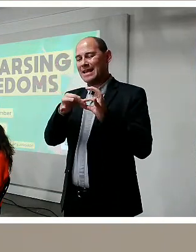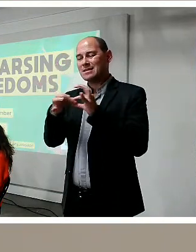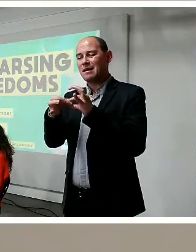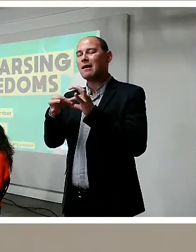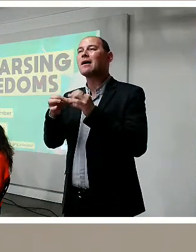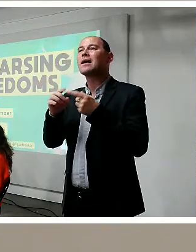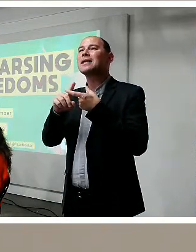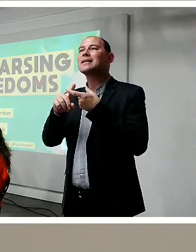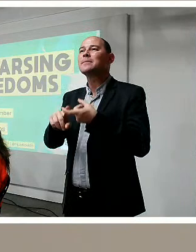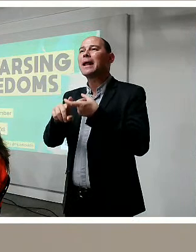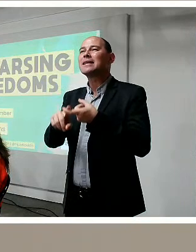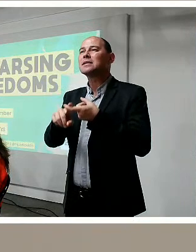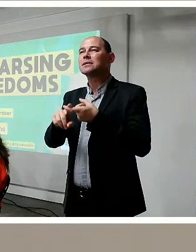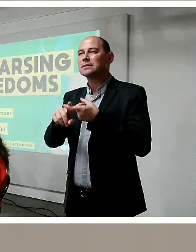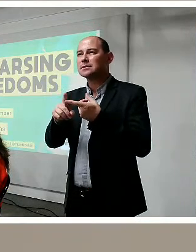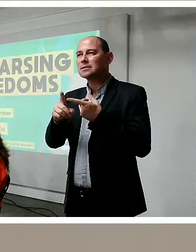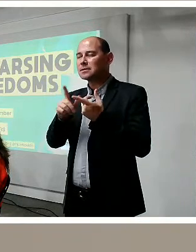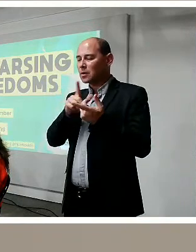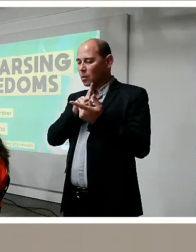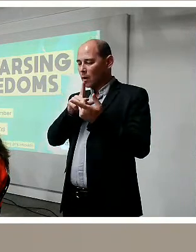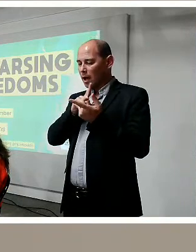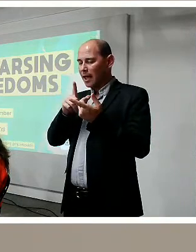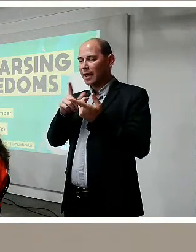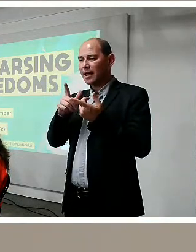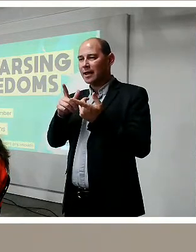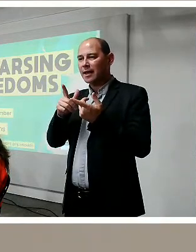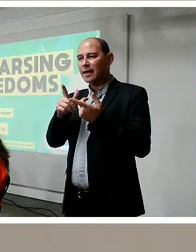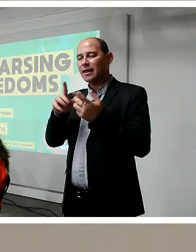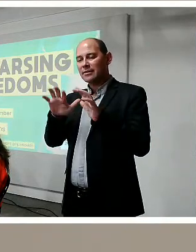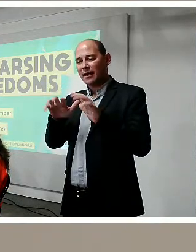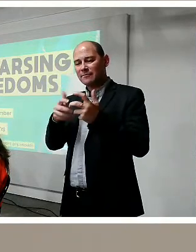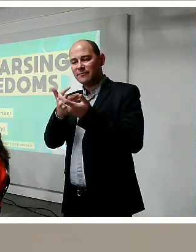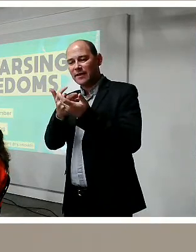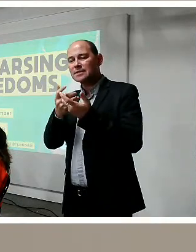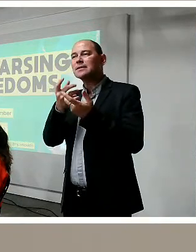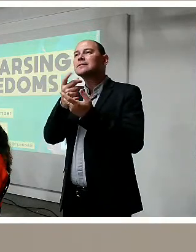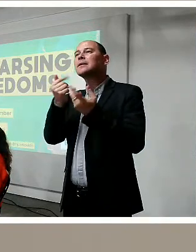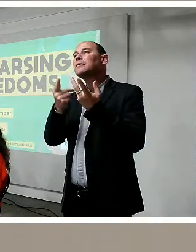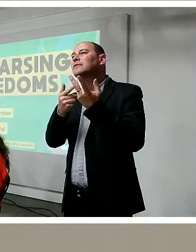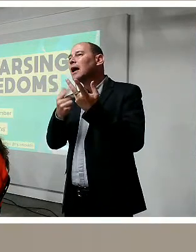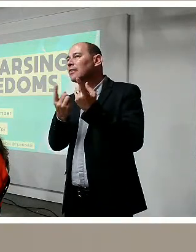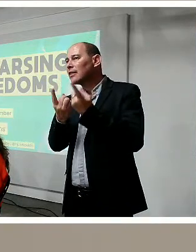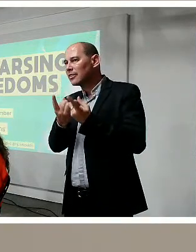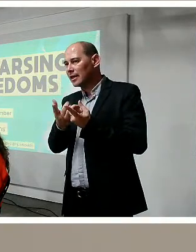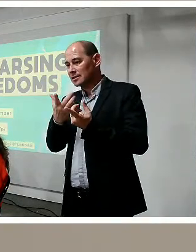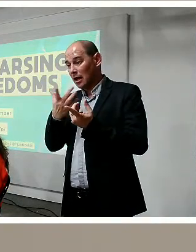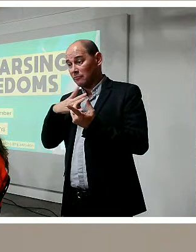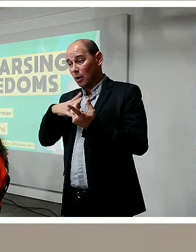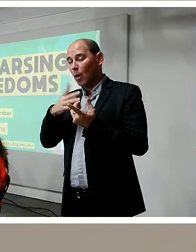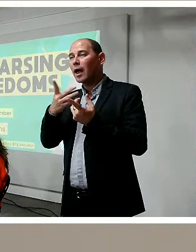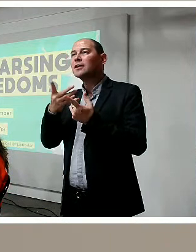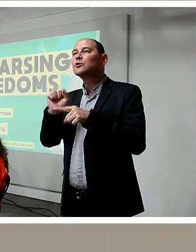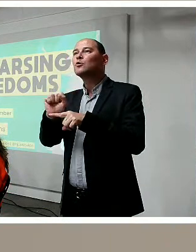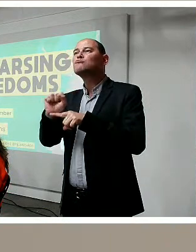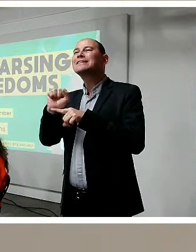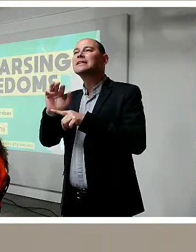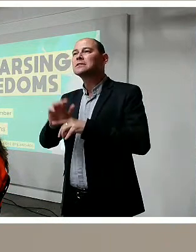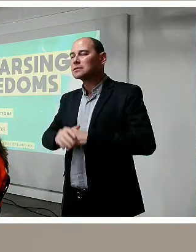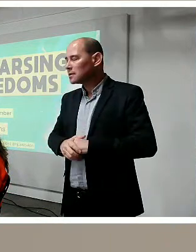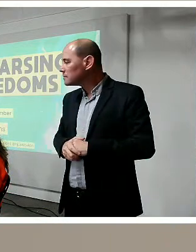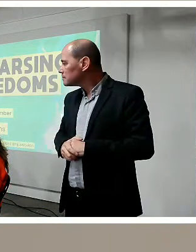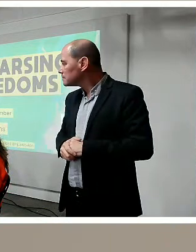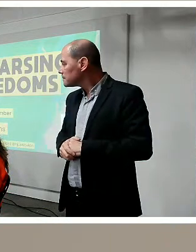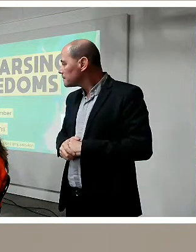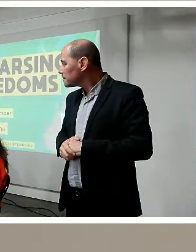it kind of sits beneath some of the other things that are required to resist. And so I've